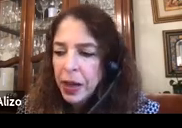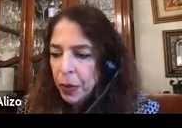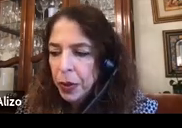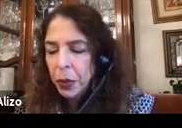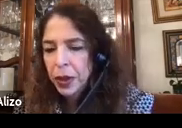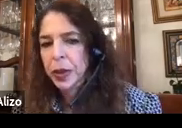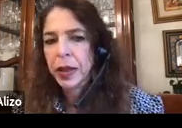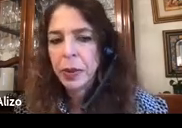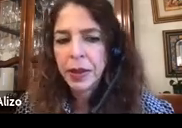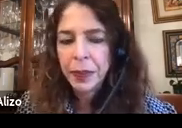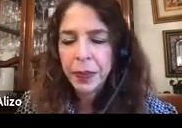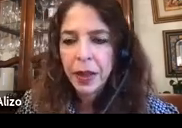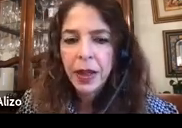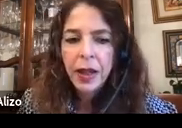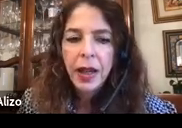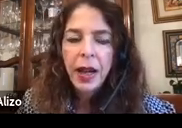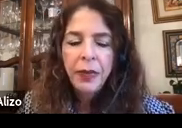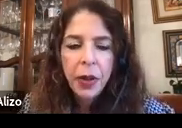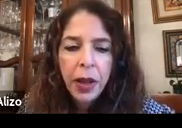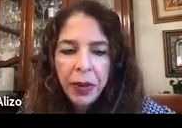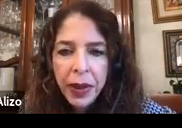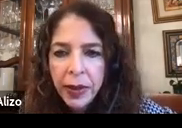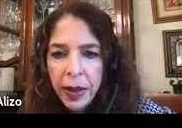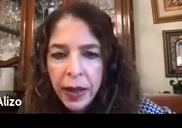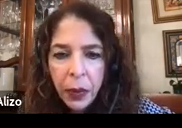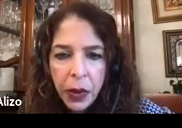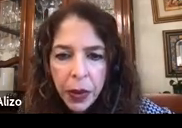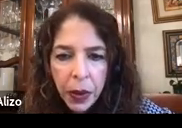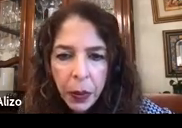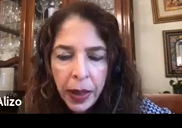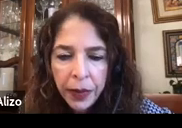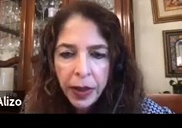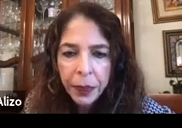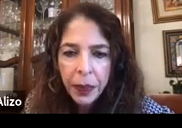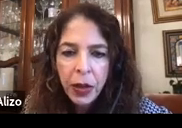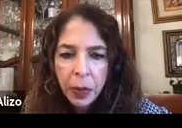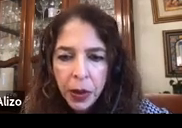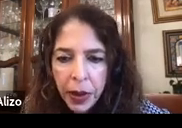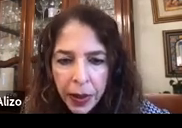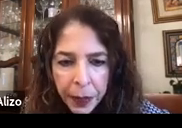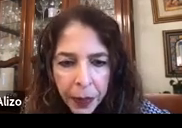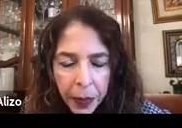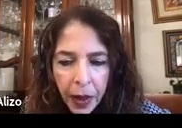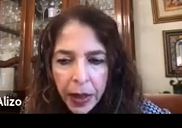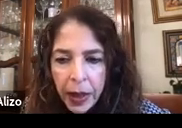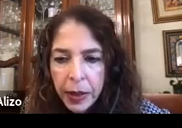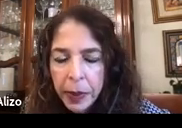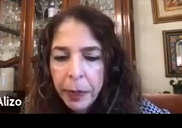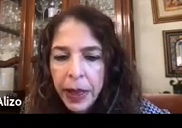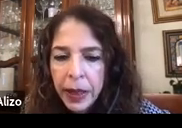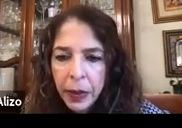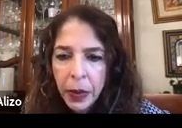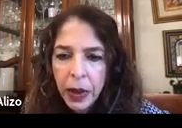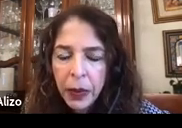a Guillermo, nuestro intérprete. And for American Sign Language, we have an interpreter here, and he has